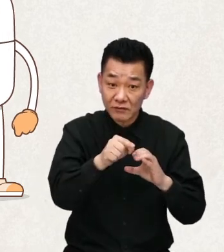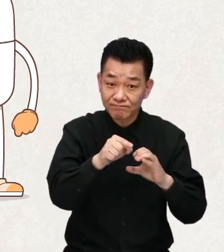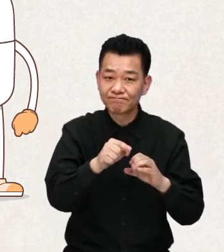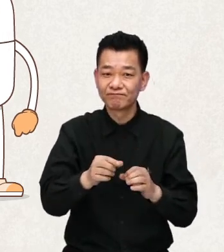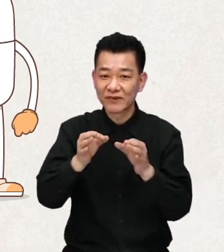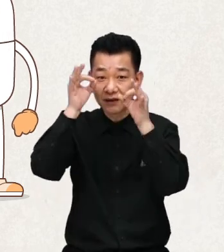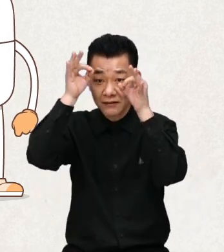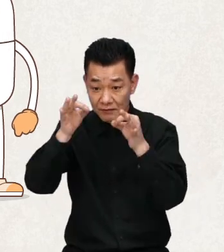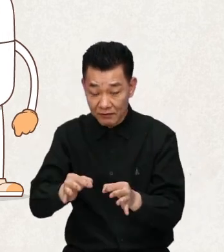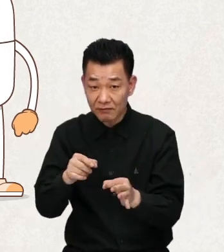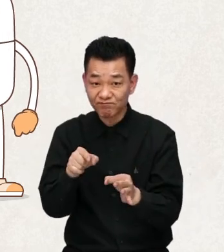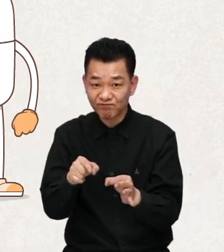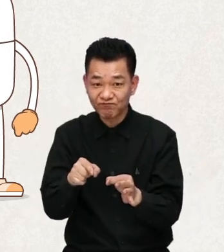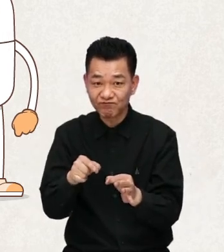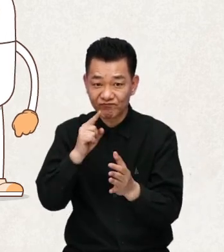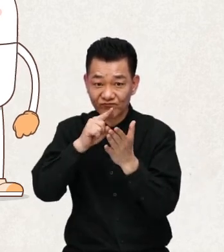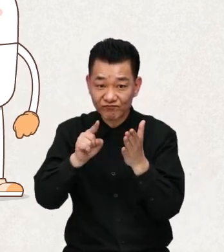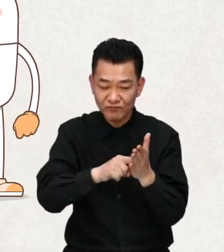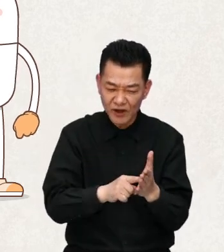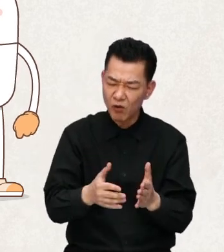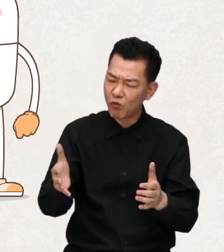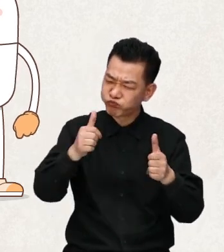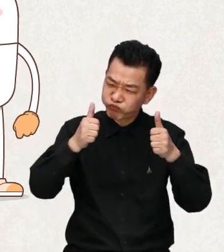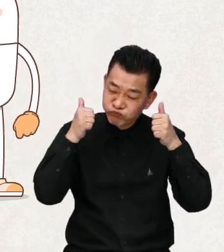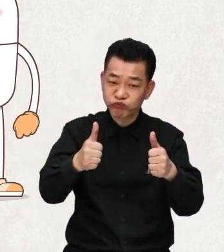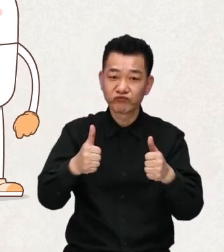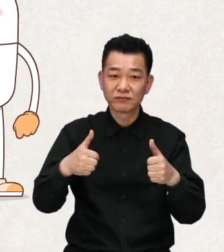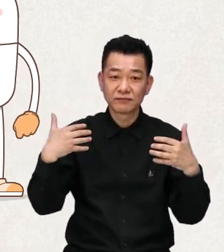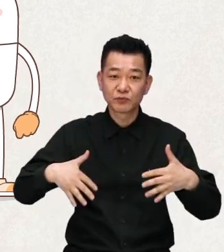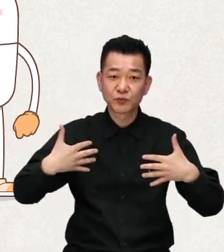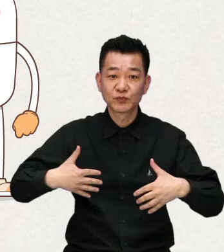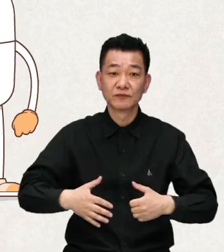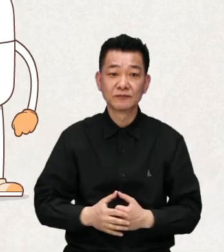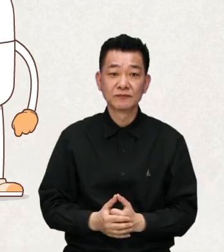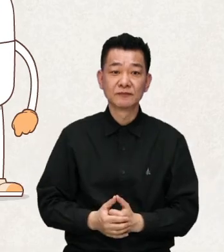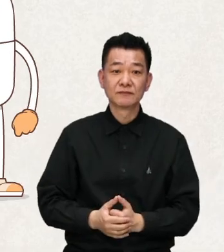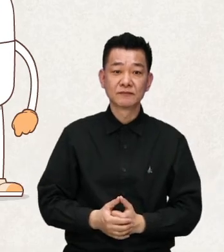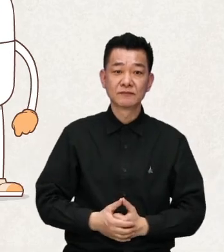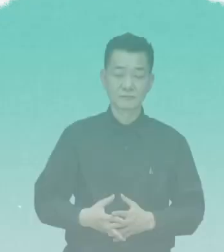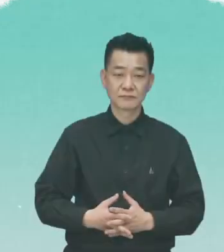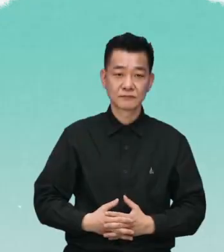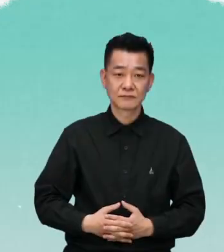officio investigation to protect the rights of persons with disabilities.